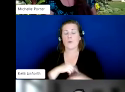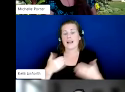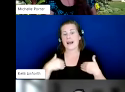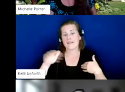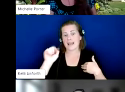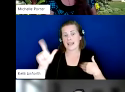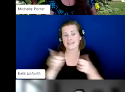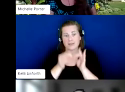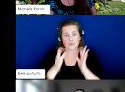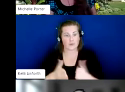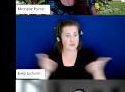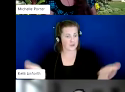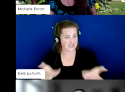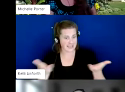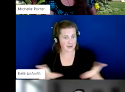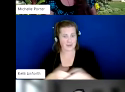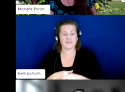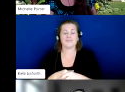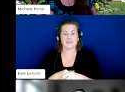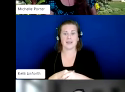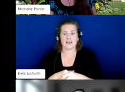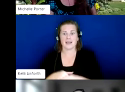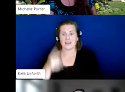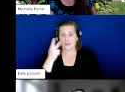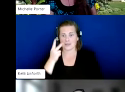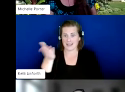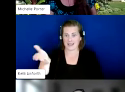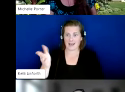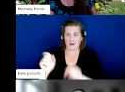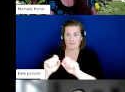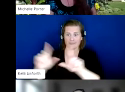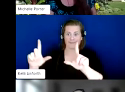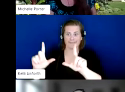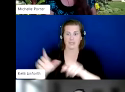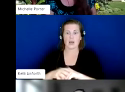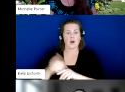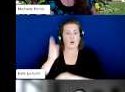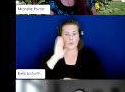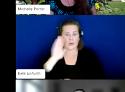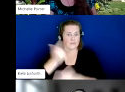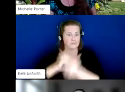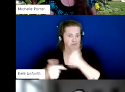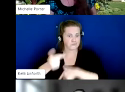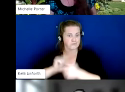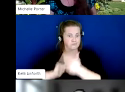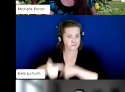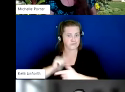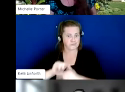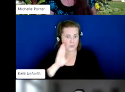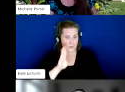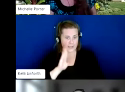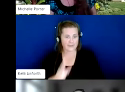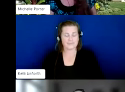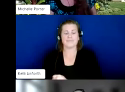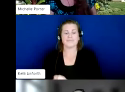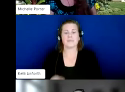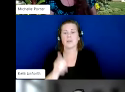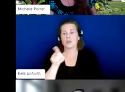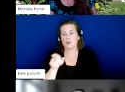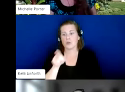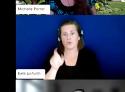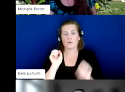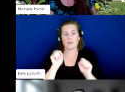with us today. As you'll see them on the screen, they will change periodically. Again, you also have the option